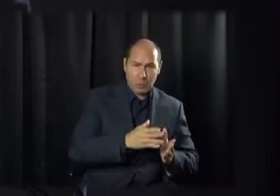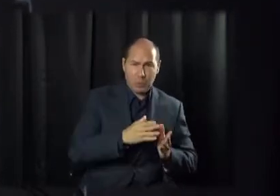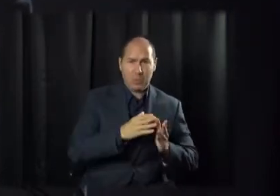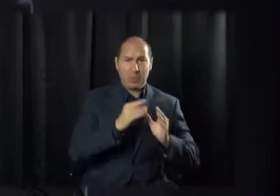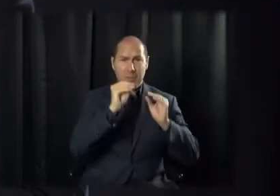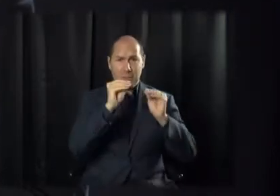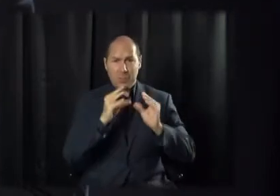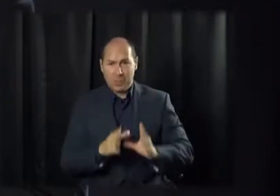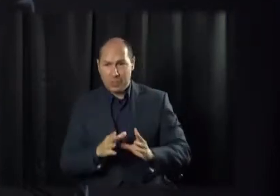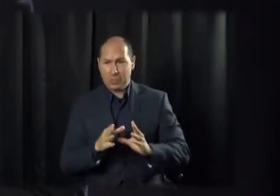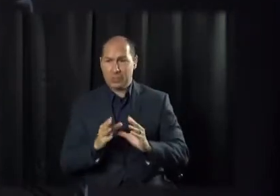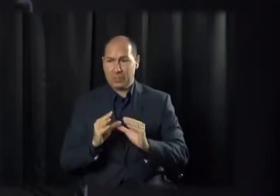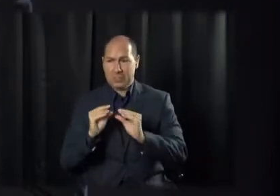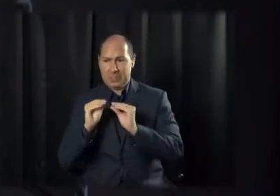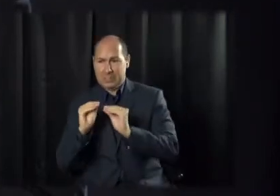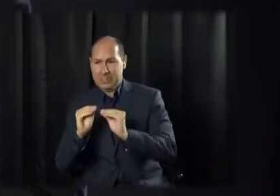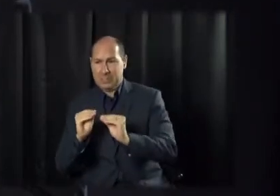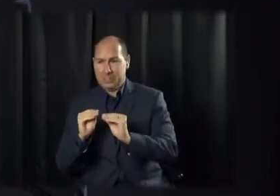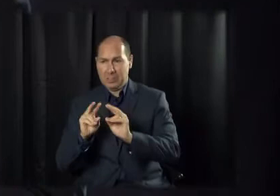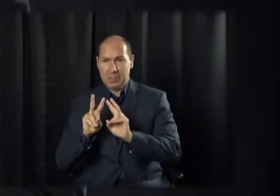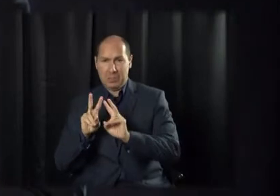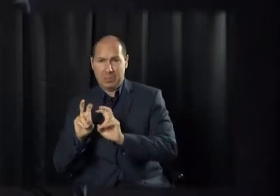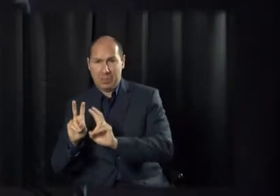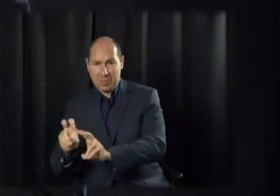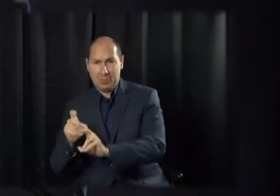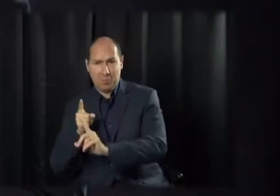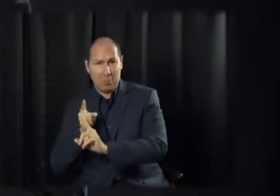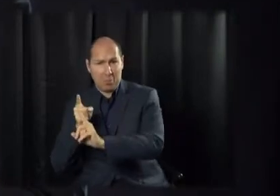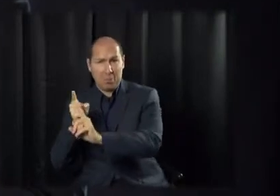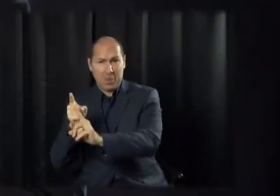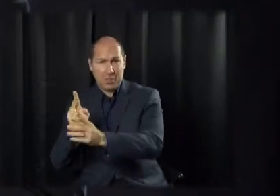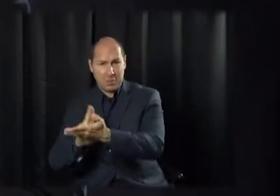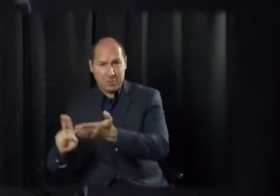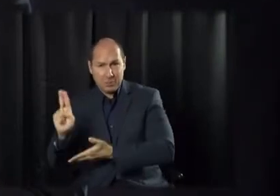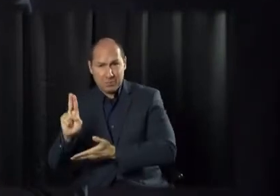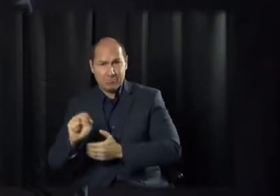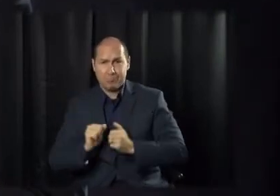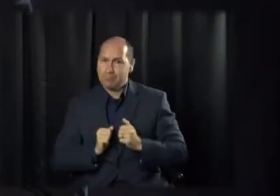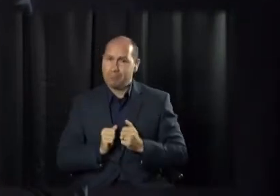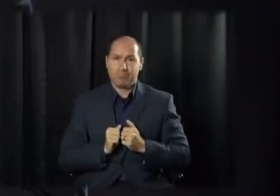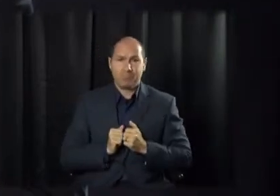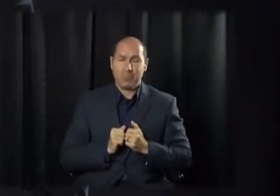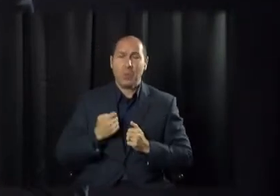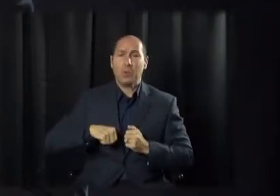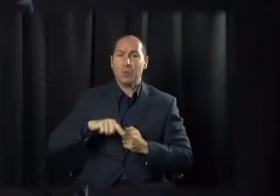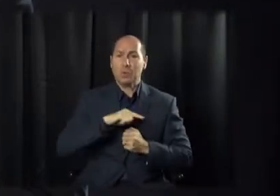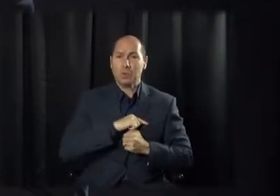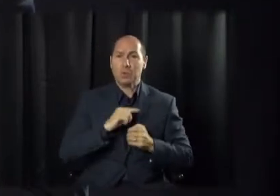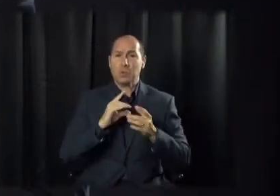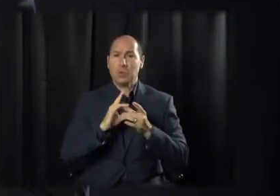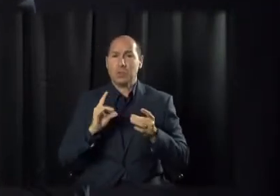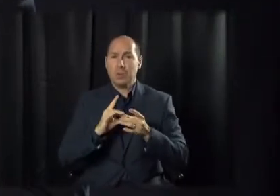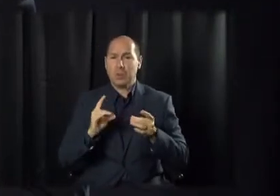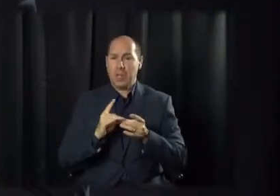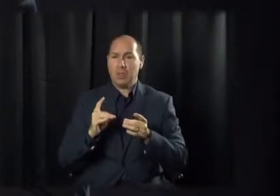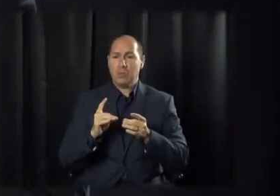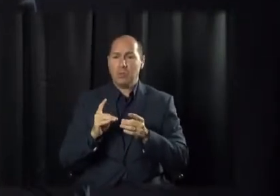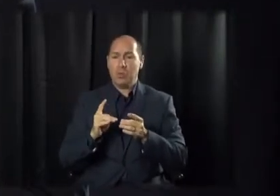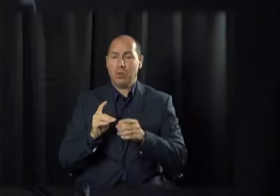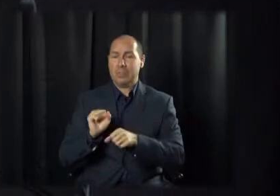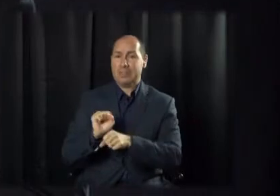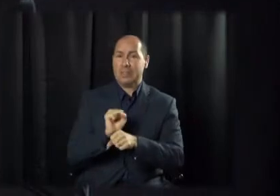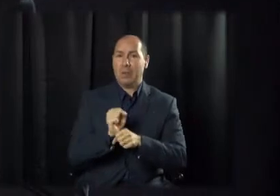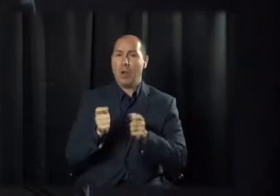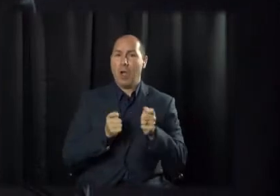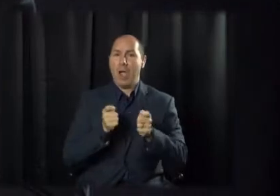instructional or research missions of the university. We're talking about administrative back office functions that need